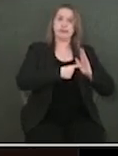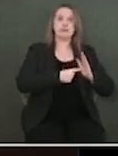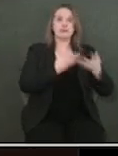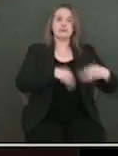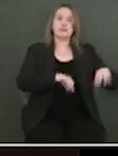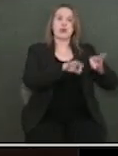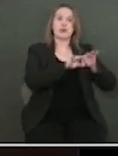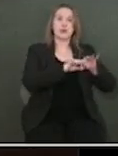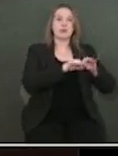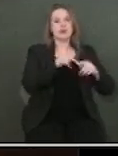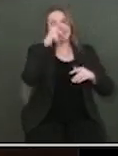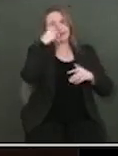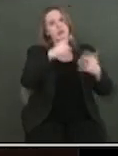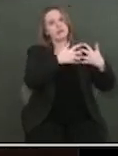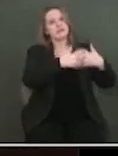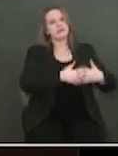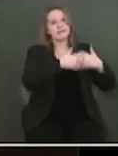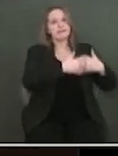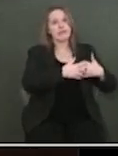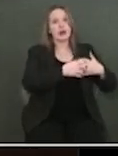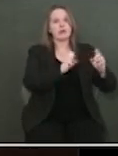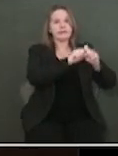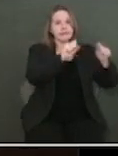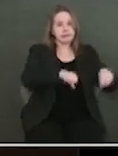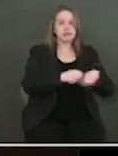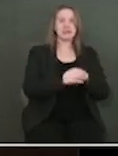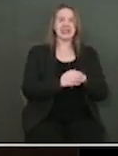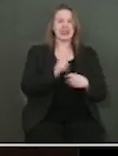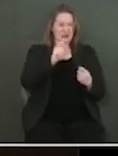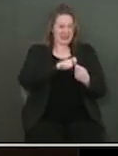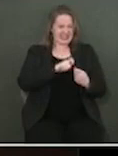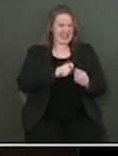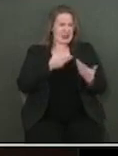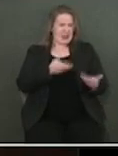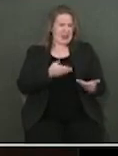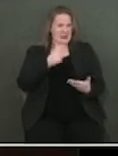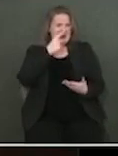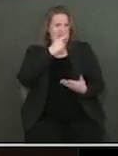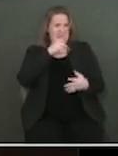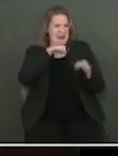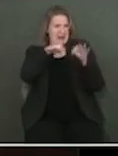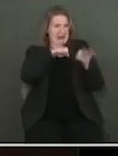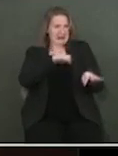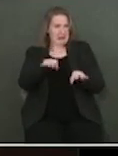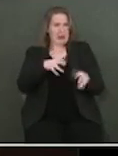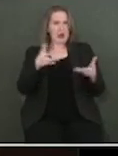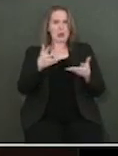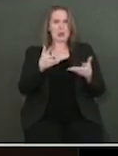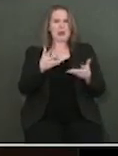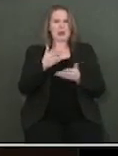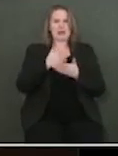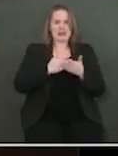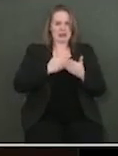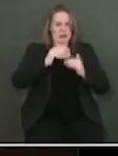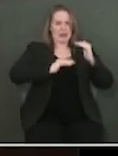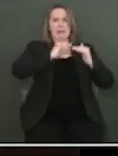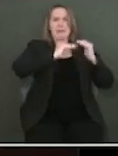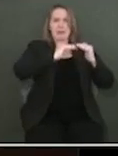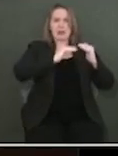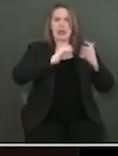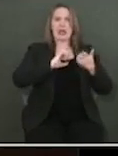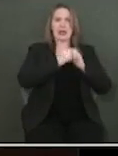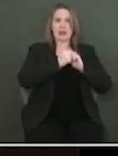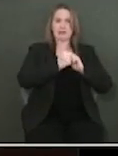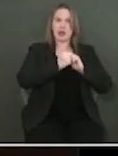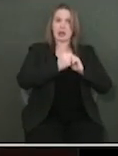like that. I know it kind of details a little bit of it in there, but I was hoping, could you explain to our viewers what some of those structures are and how they're going to help keep